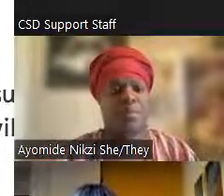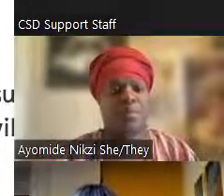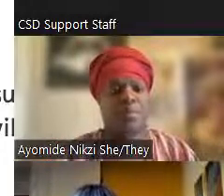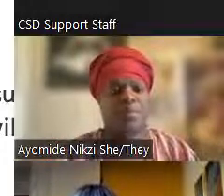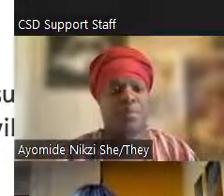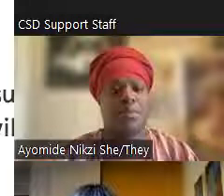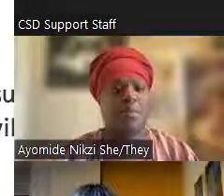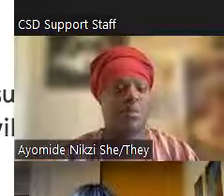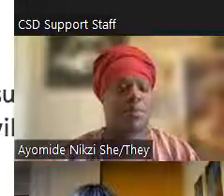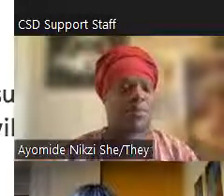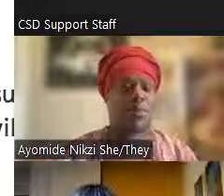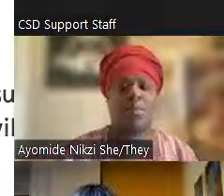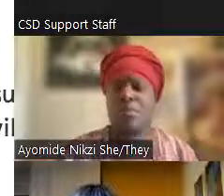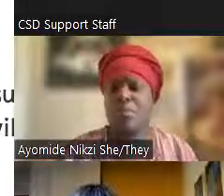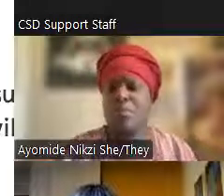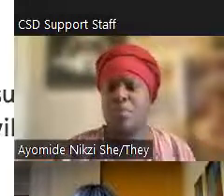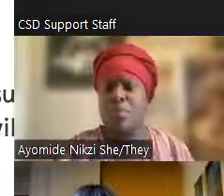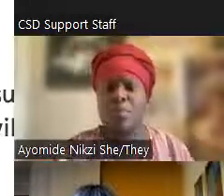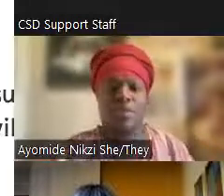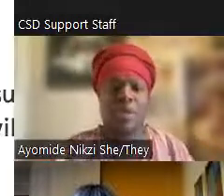I am Mide.